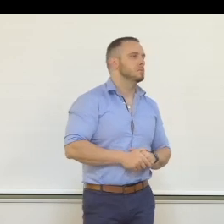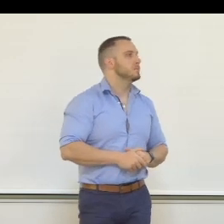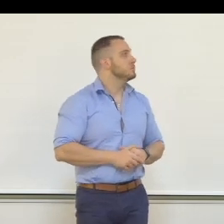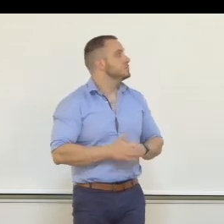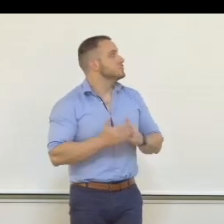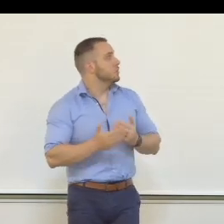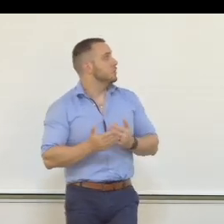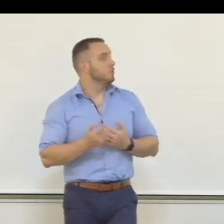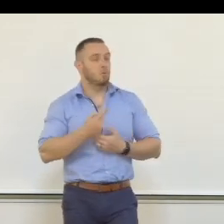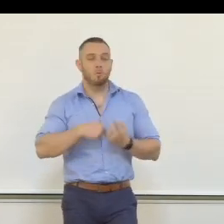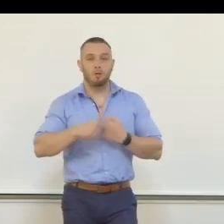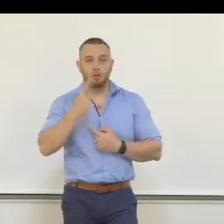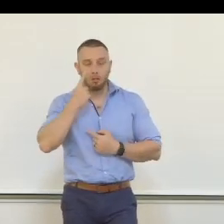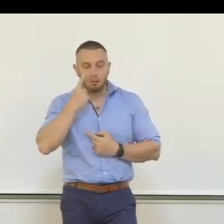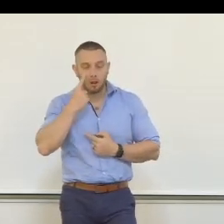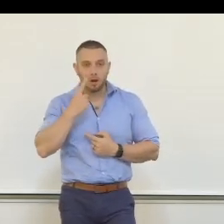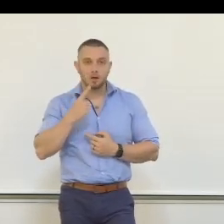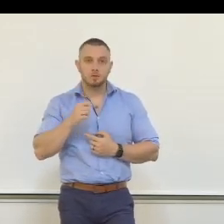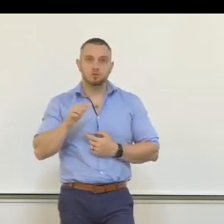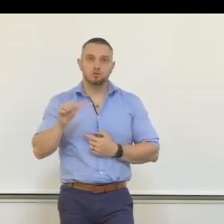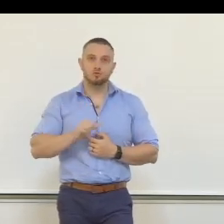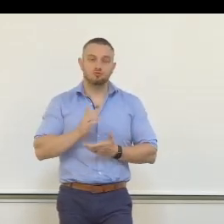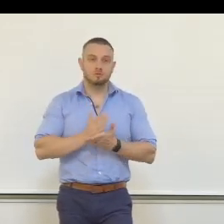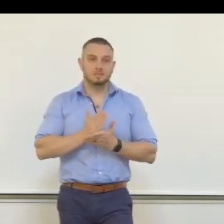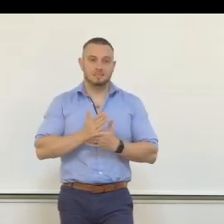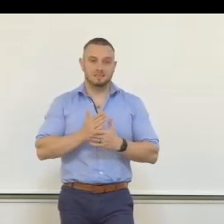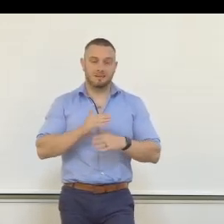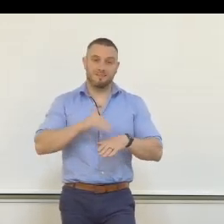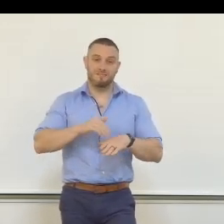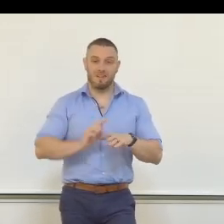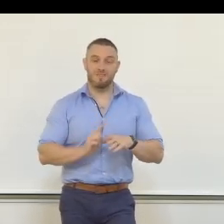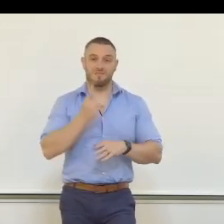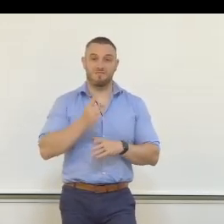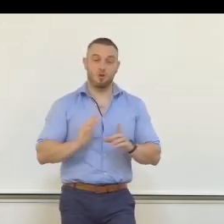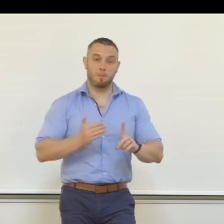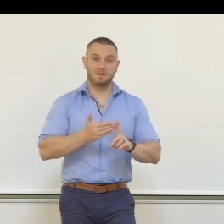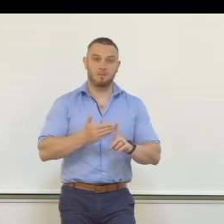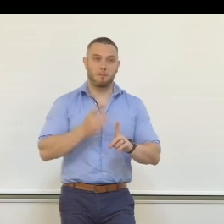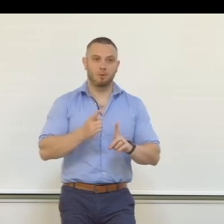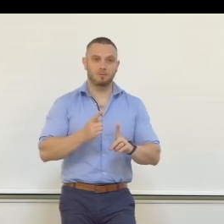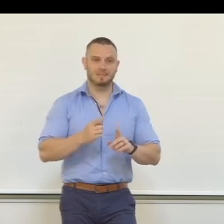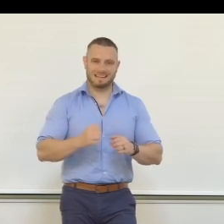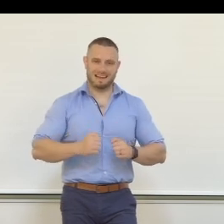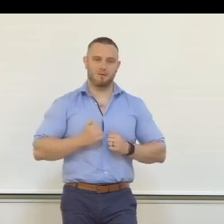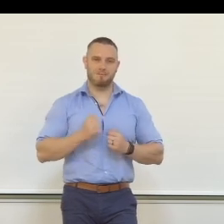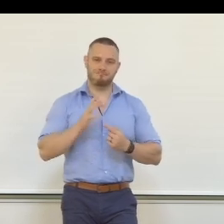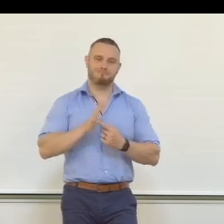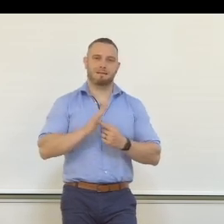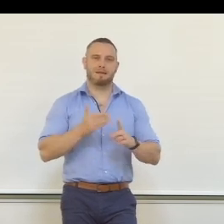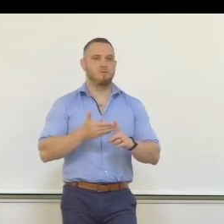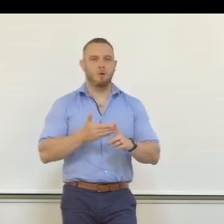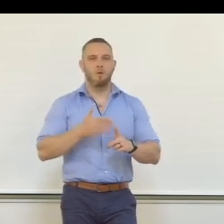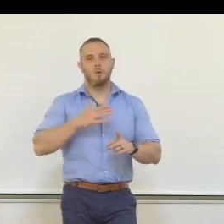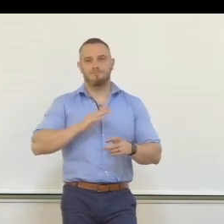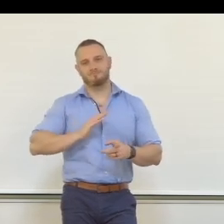what we're looking at is supposed to affect the first missions, but the first missions are not our primary interest. But we're trying to look